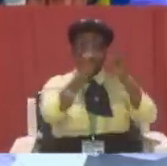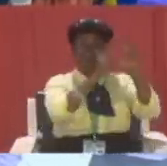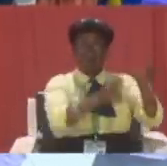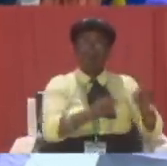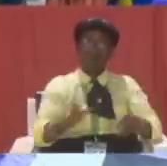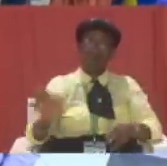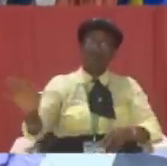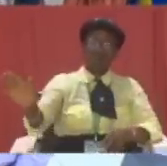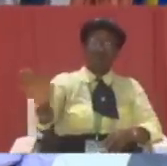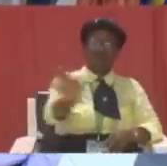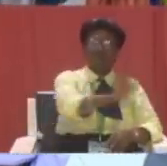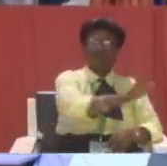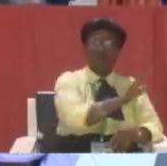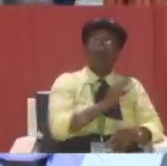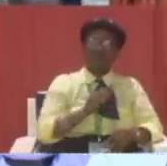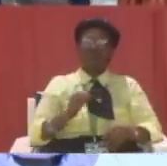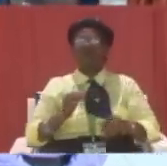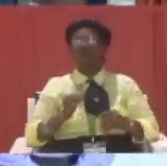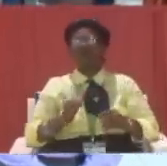He will have mercy.